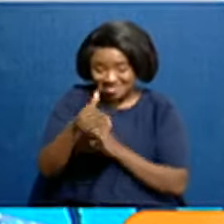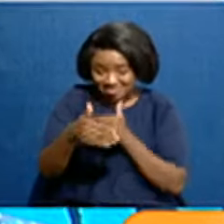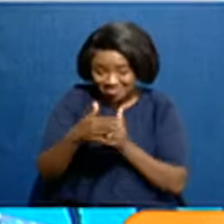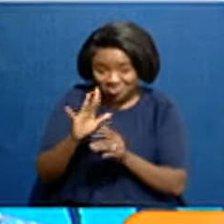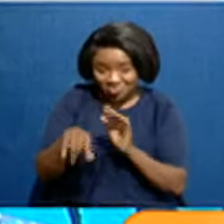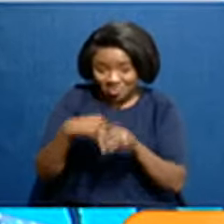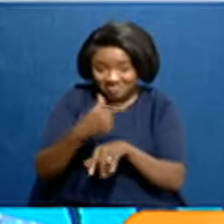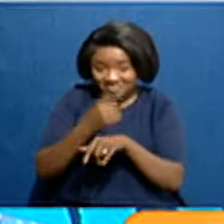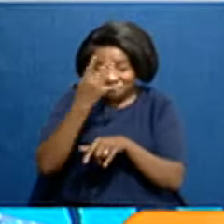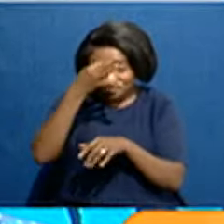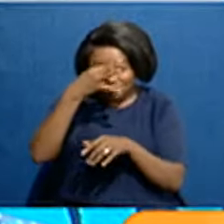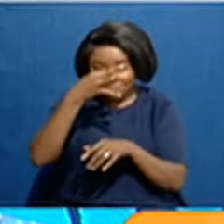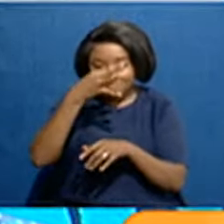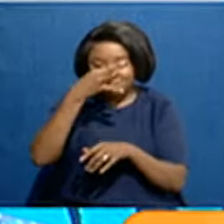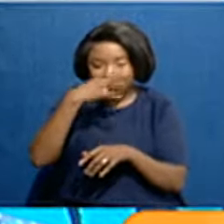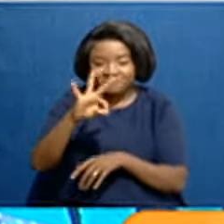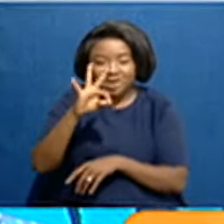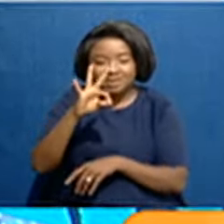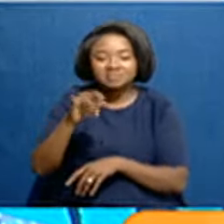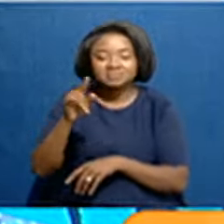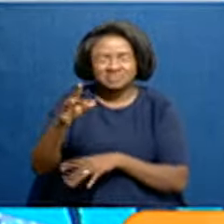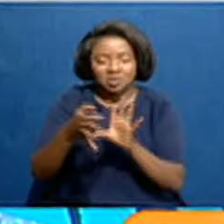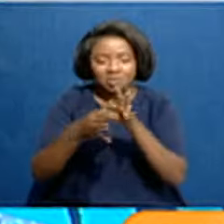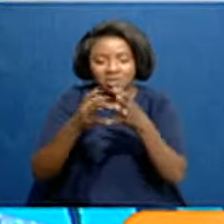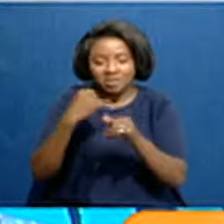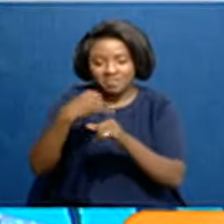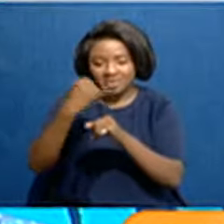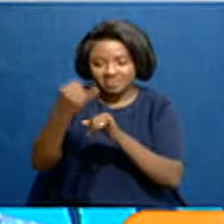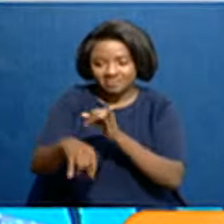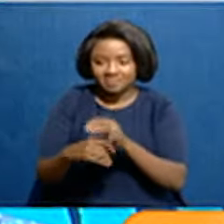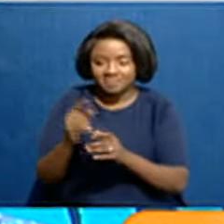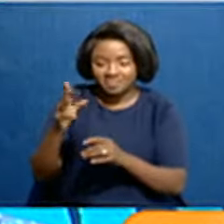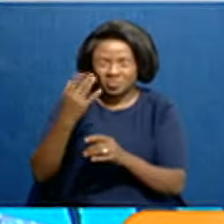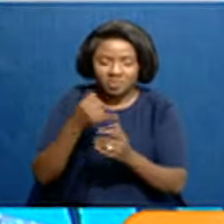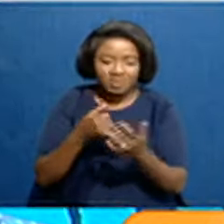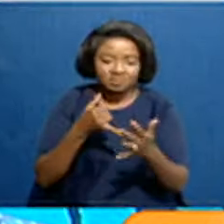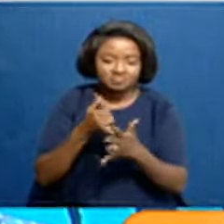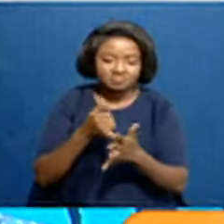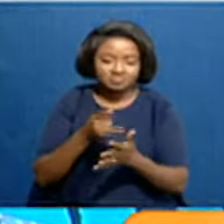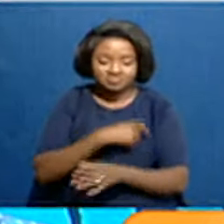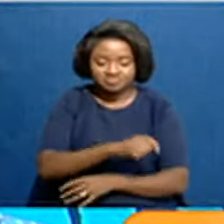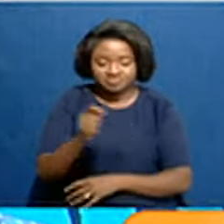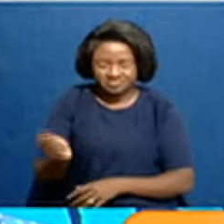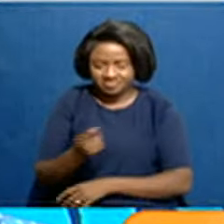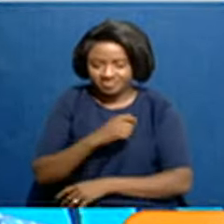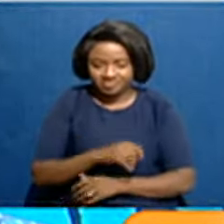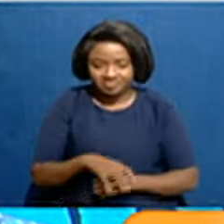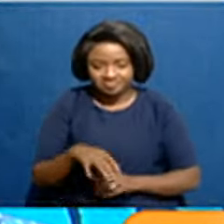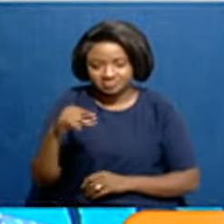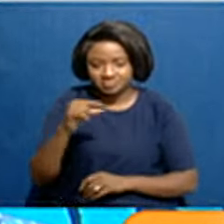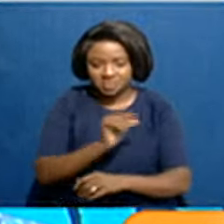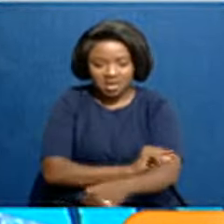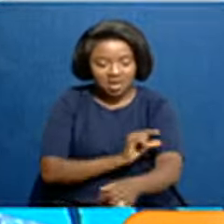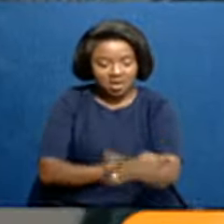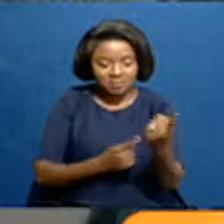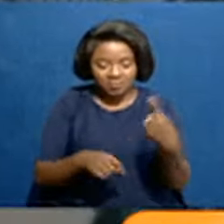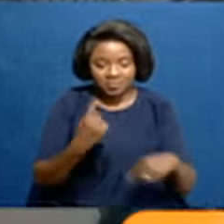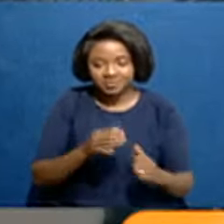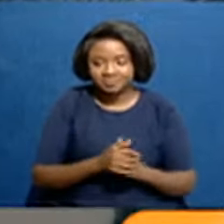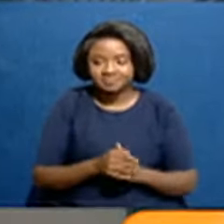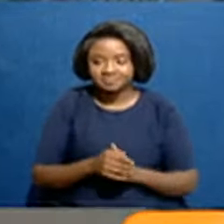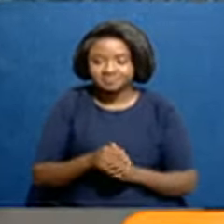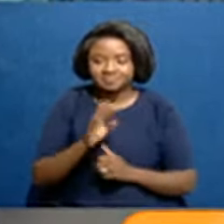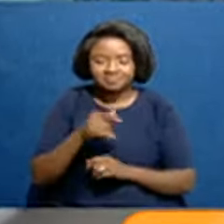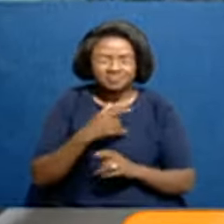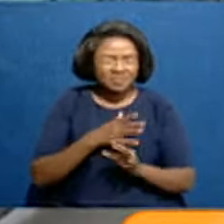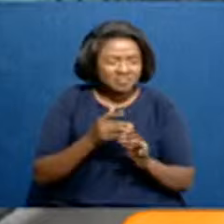for the Paris Olympic Games after reaching the finals of the Africa Games tennis competition in Accra, Ghana. Okutoyi came from a